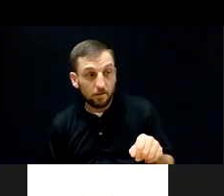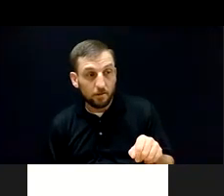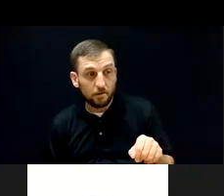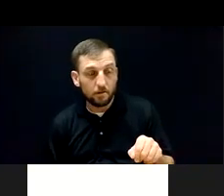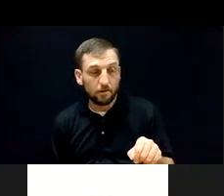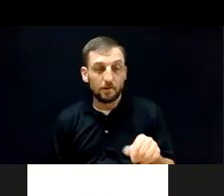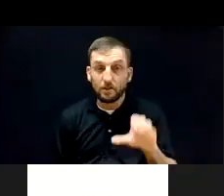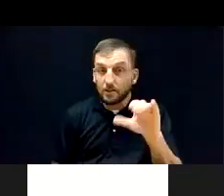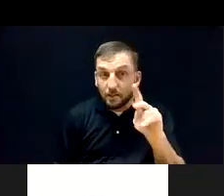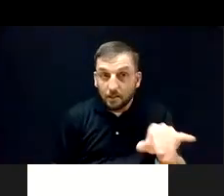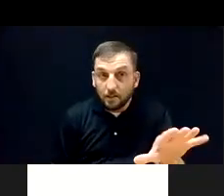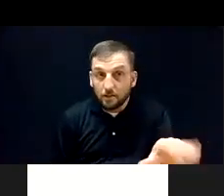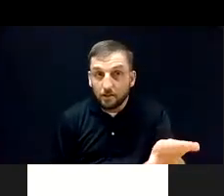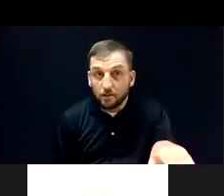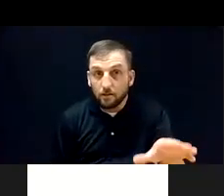Cindy?